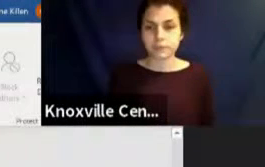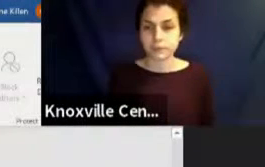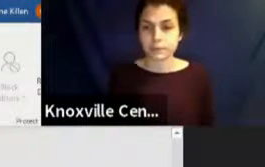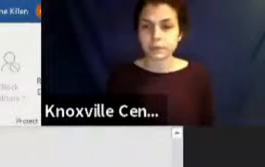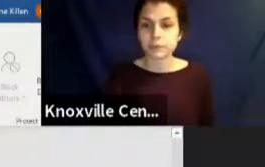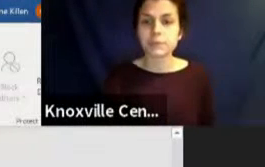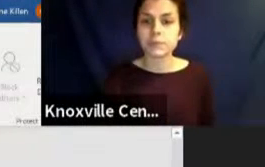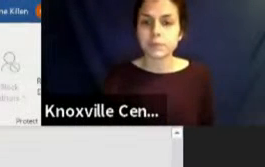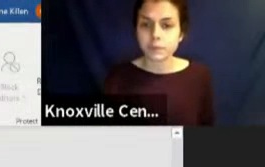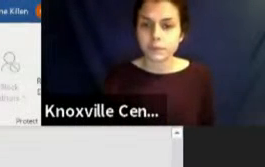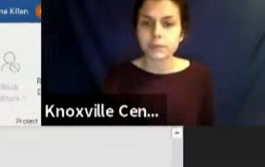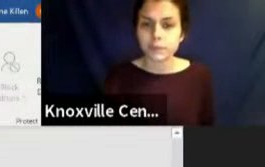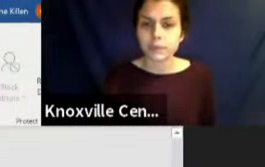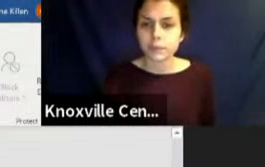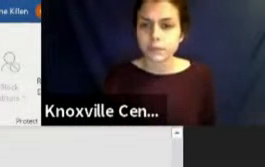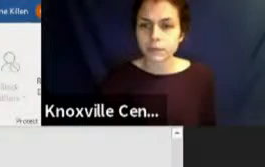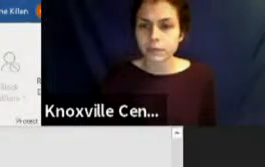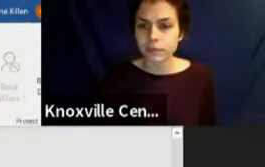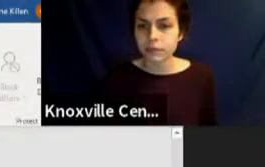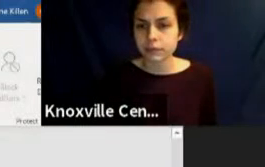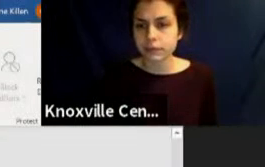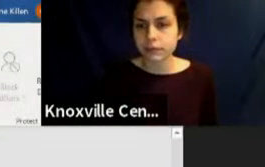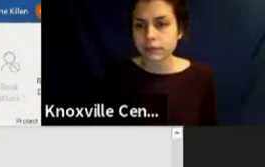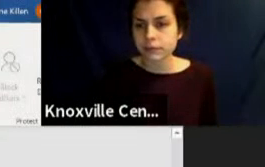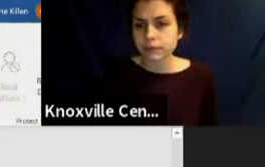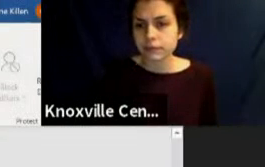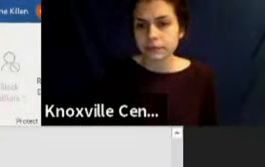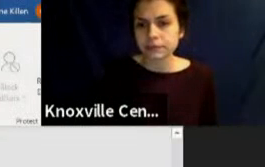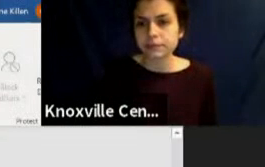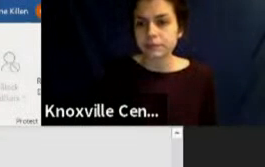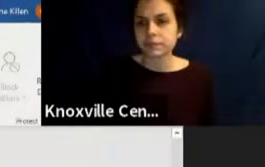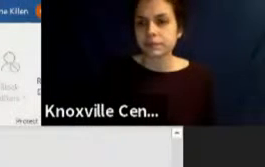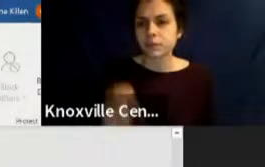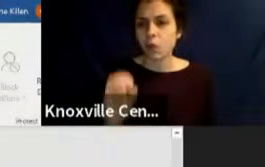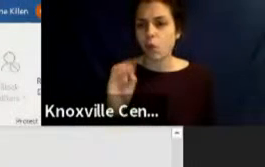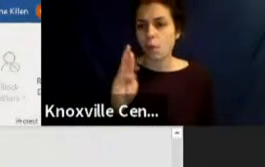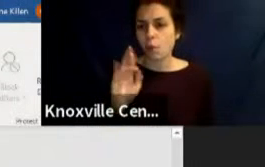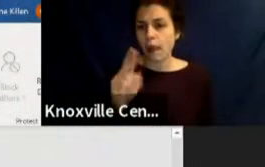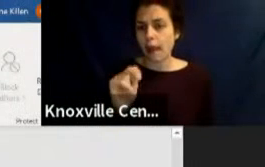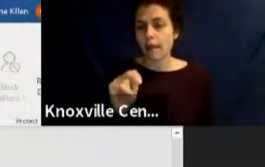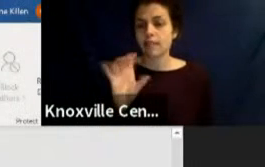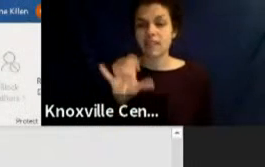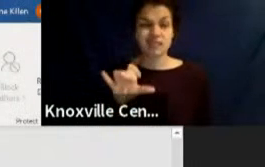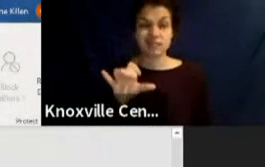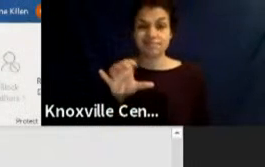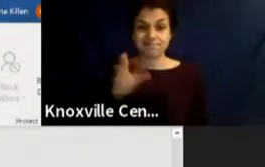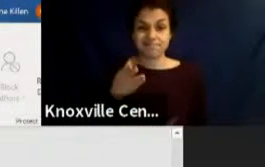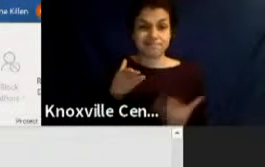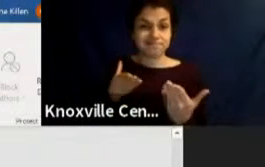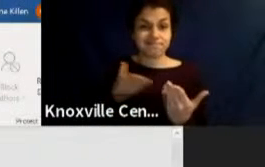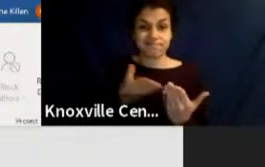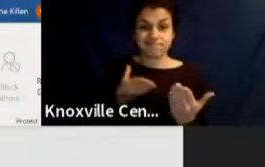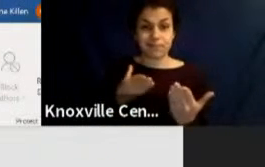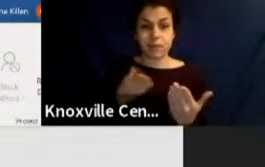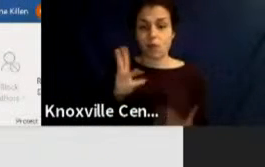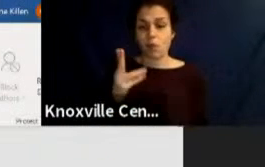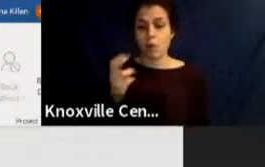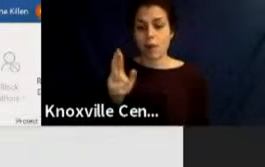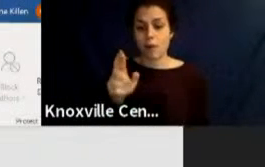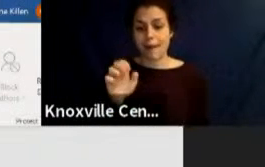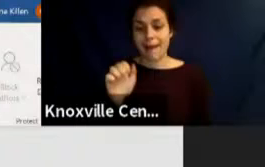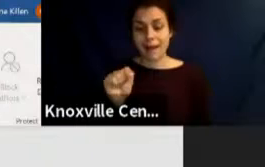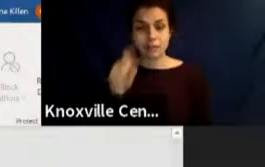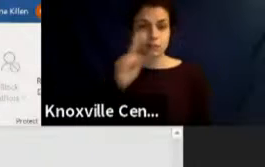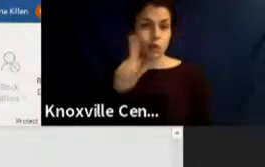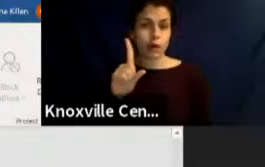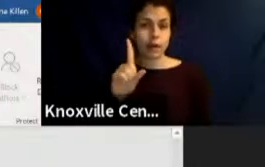Yeah, that's basically it. And so we would take out the ones, the whereases for Executive Order 17.